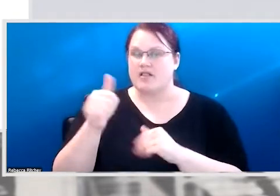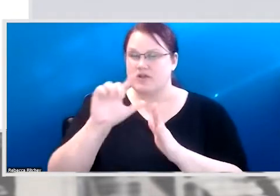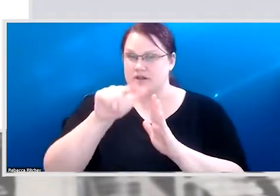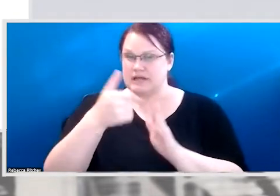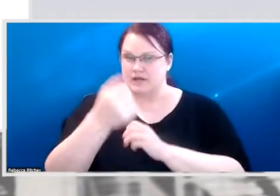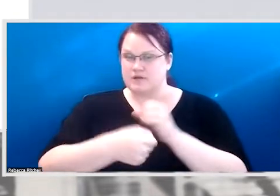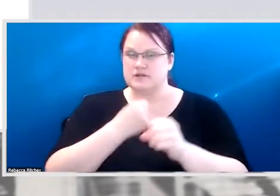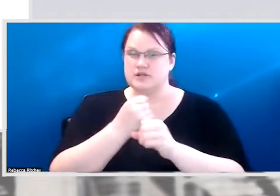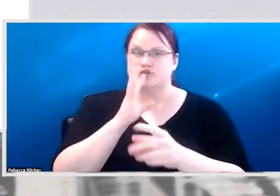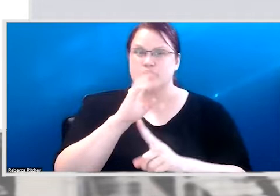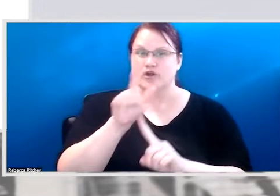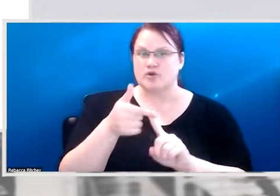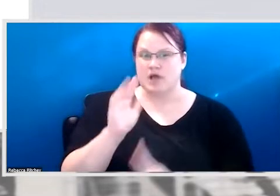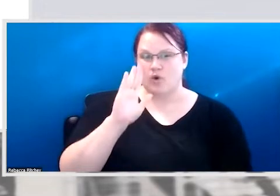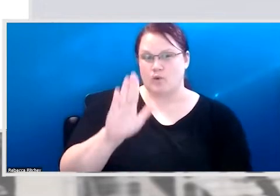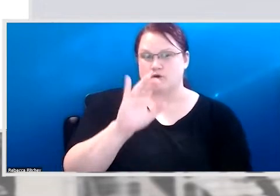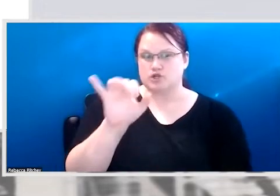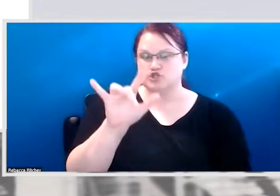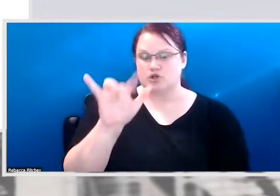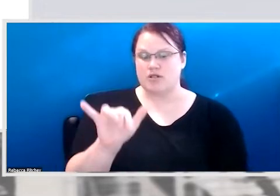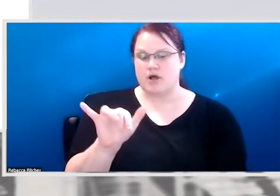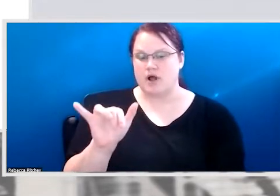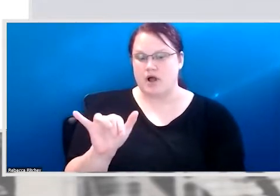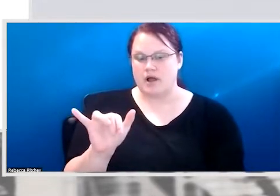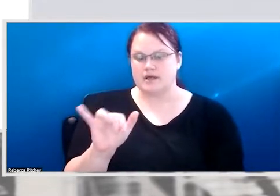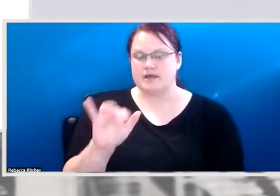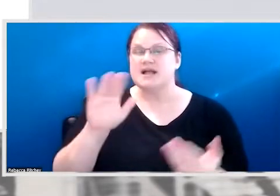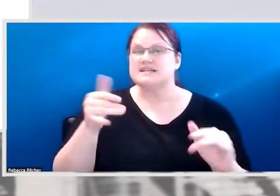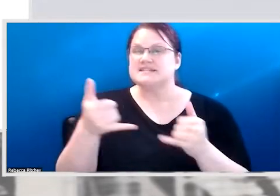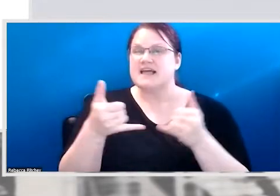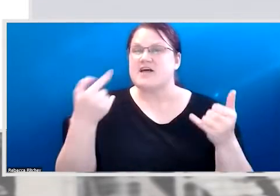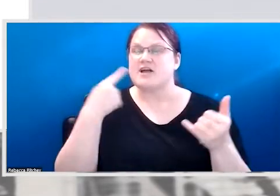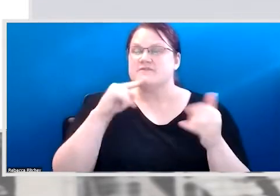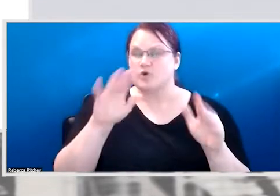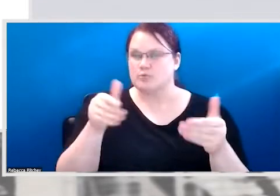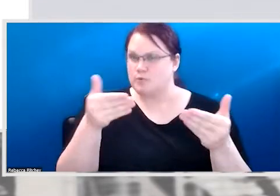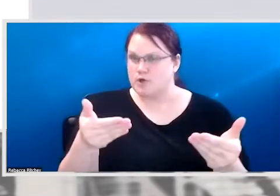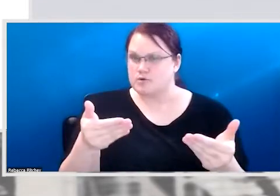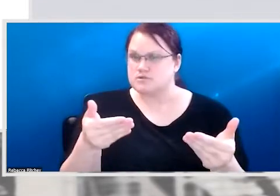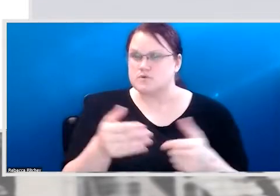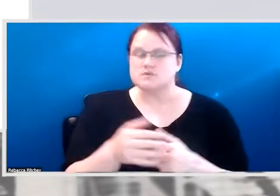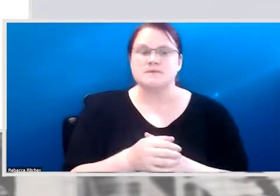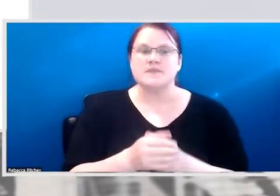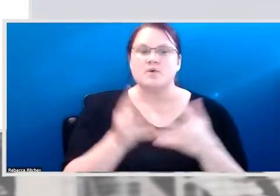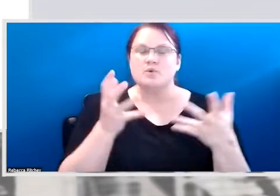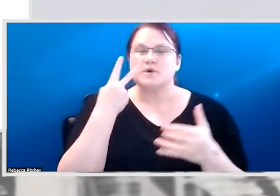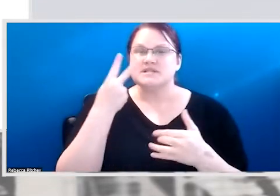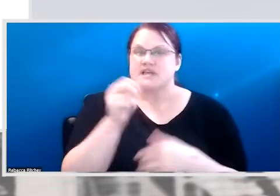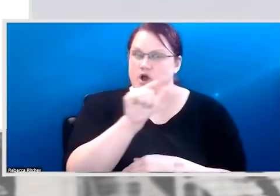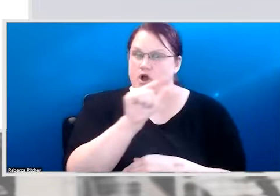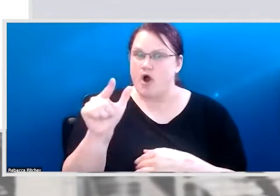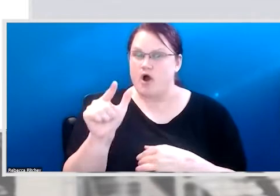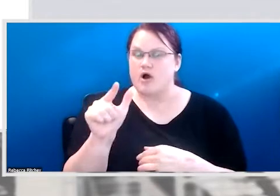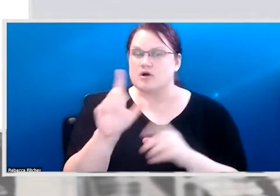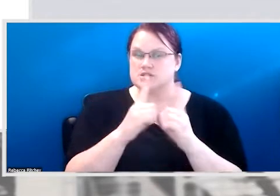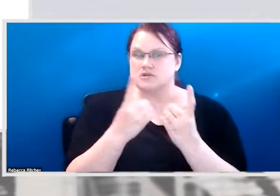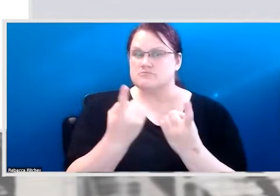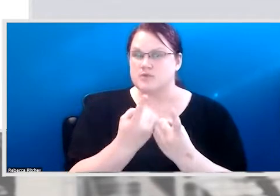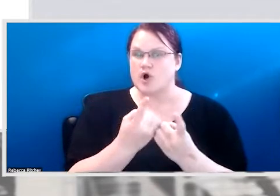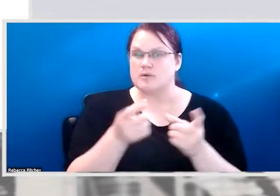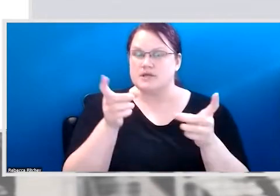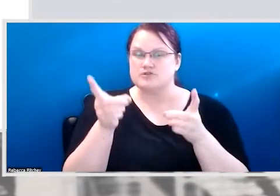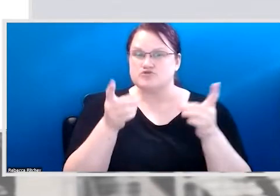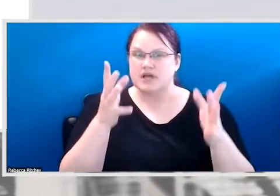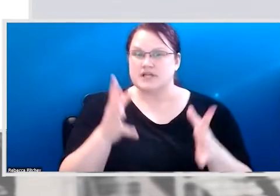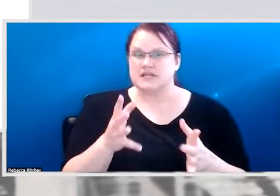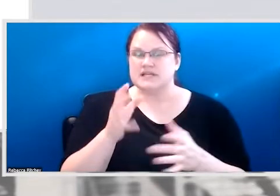about. In July is actually, we have the deadline for the proposals. We want to see all the department directors and the city council